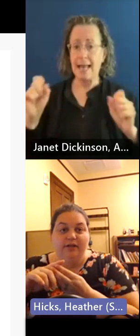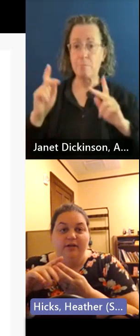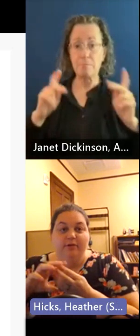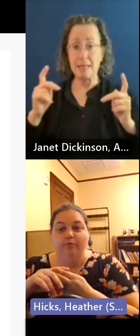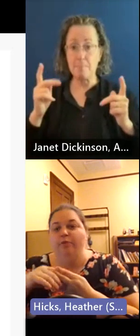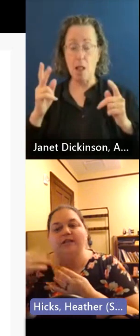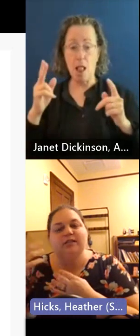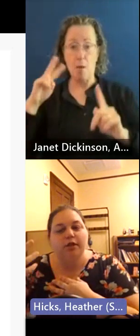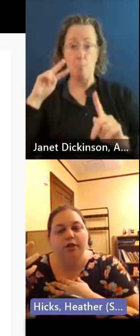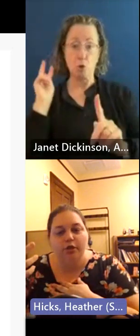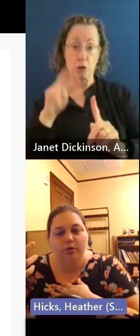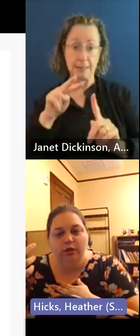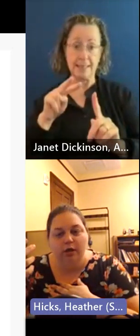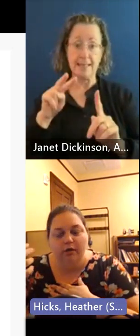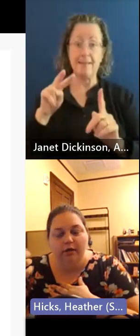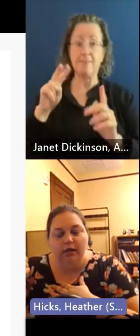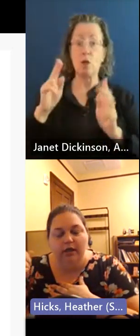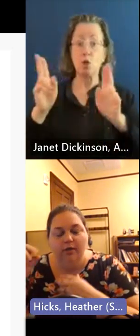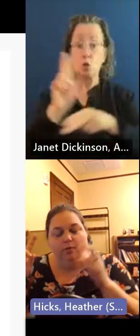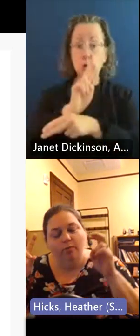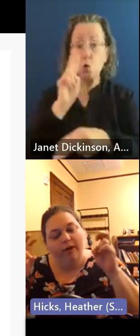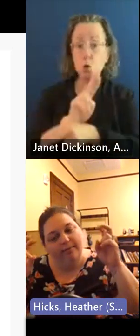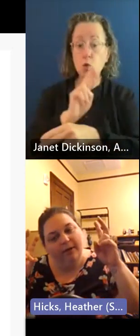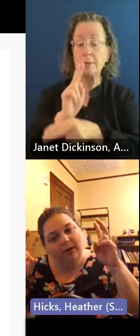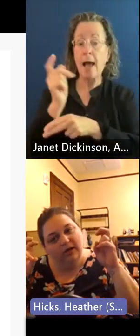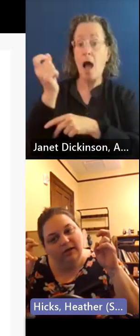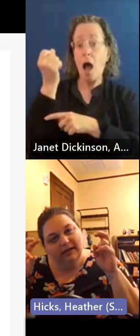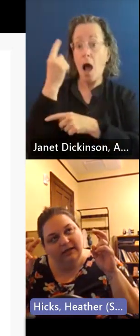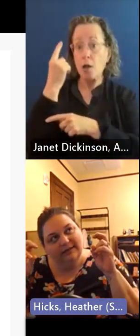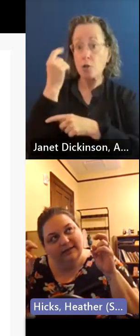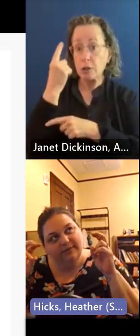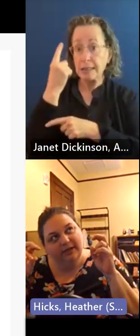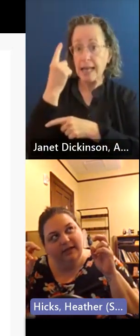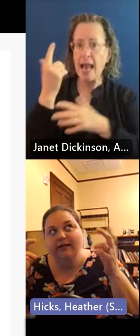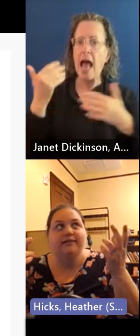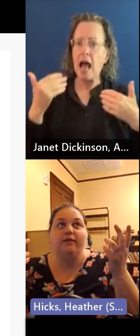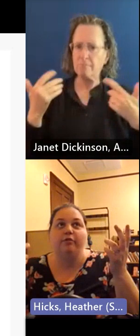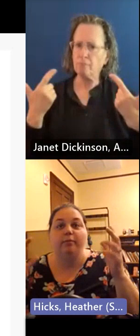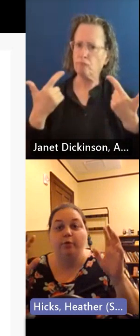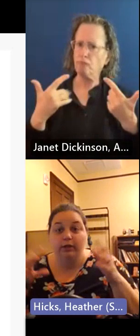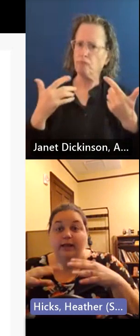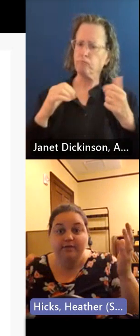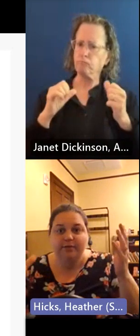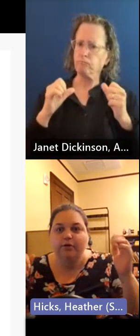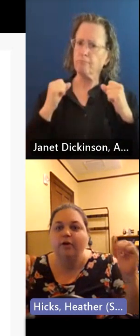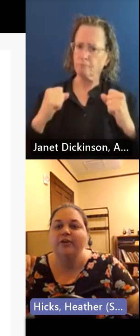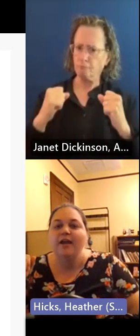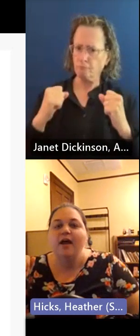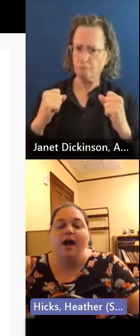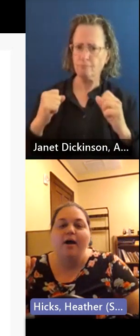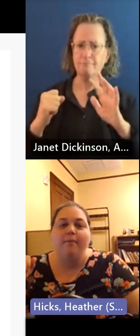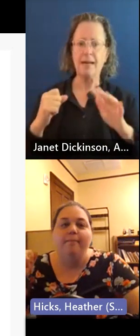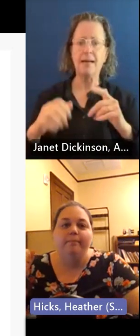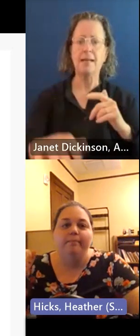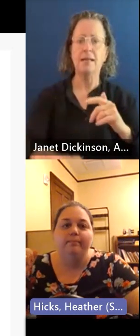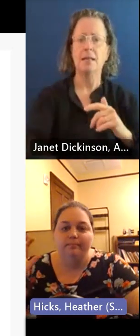operable, understandable, and robust? Those are the web content accessibility guidelines. I don't know, I'm quoting that. That's what they're called.